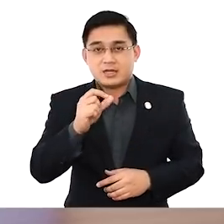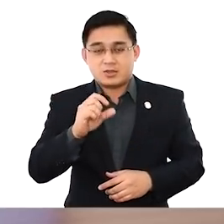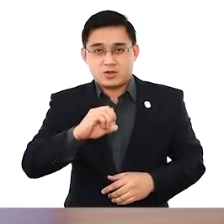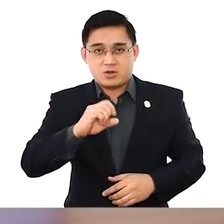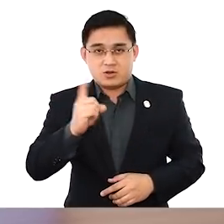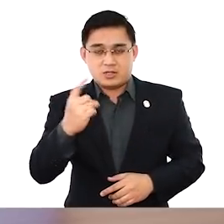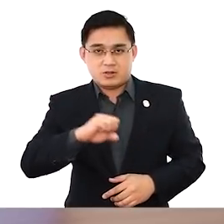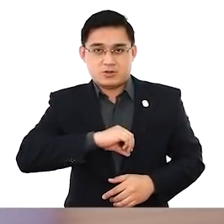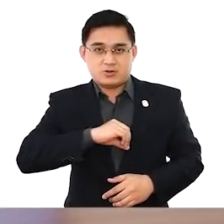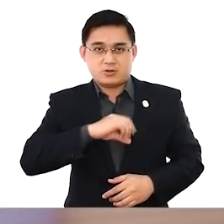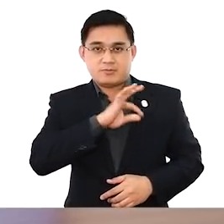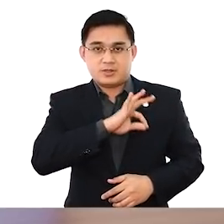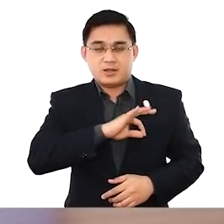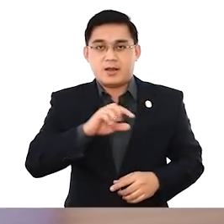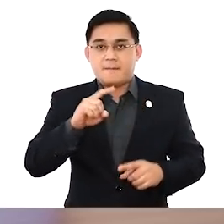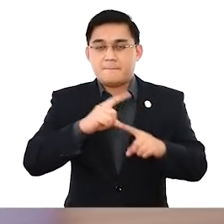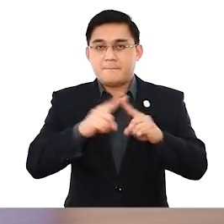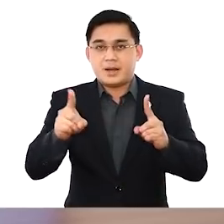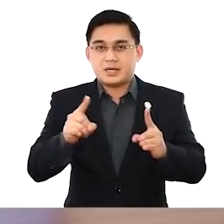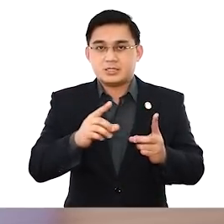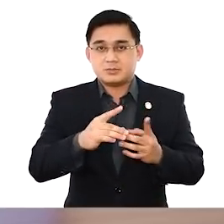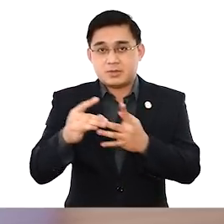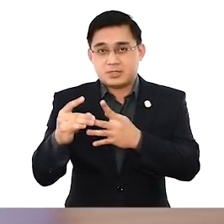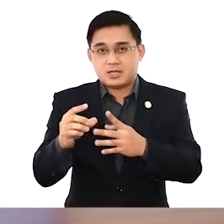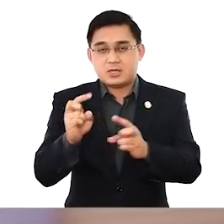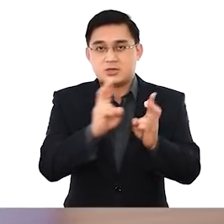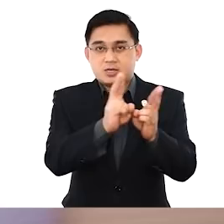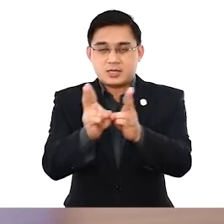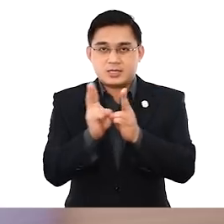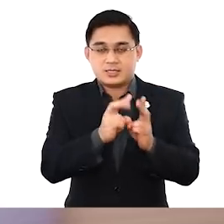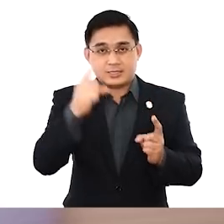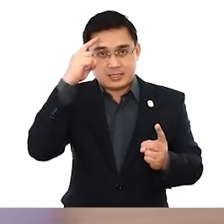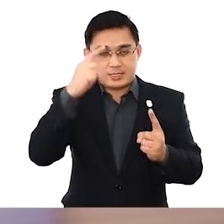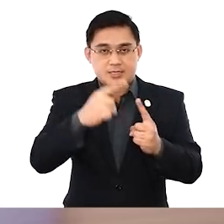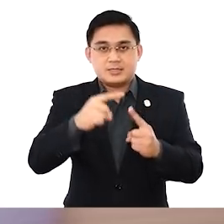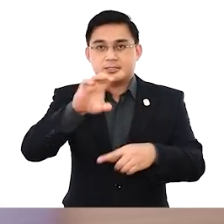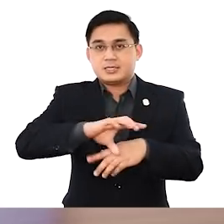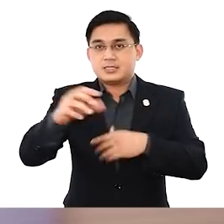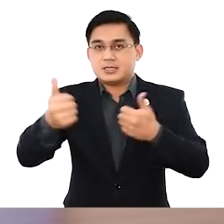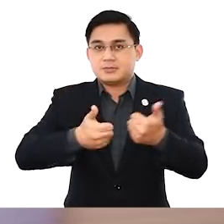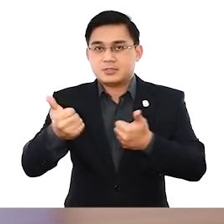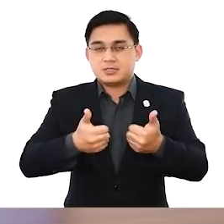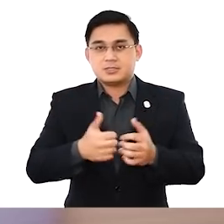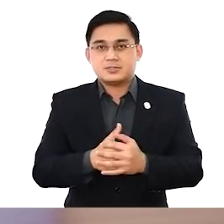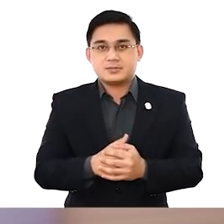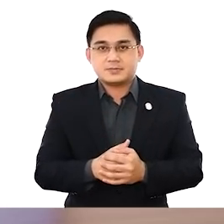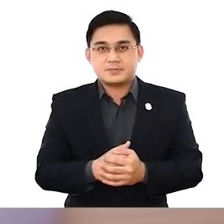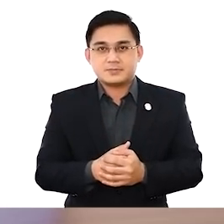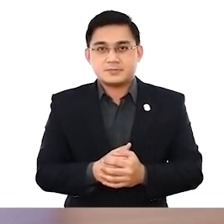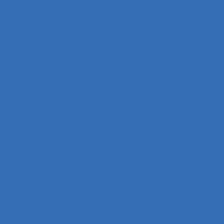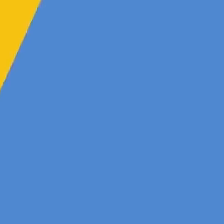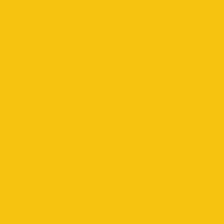their own benefit, but especially to be united with the aims of the church administration.